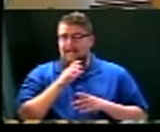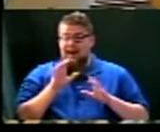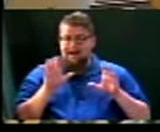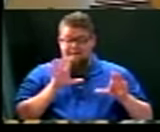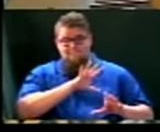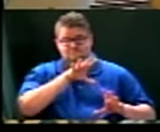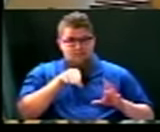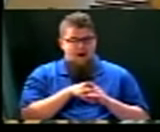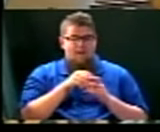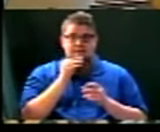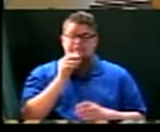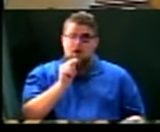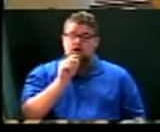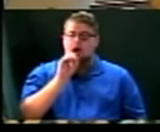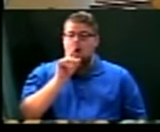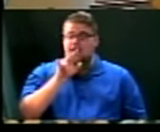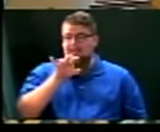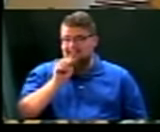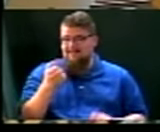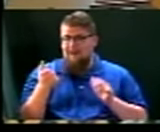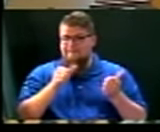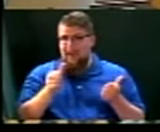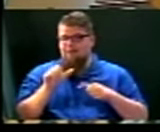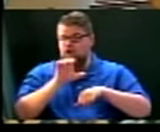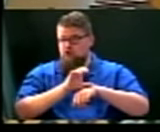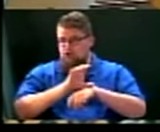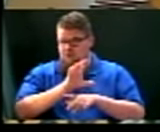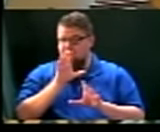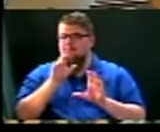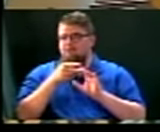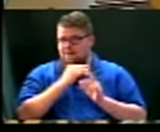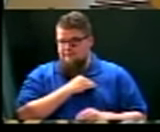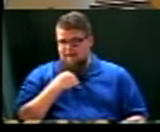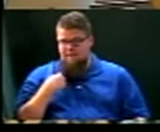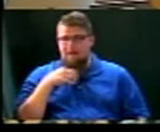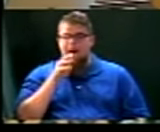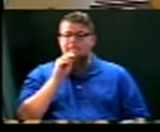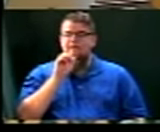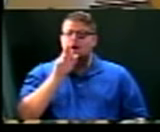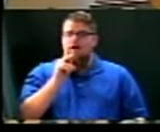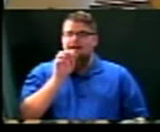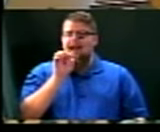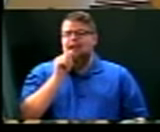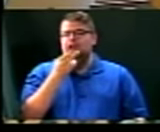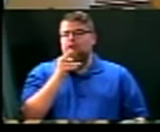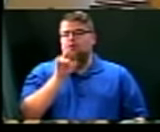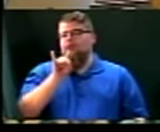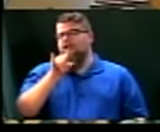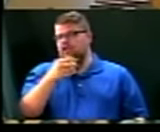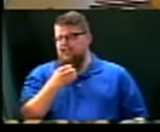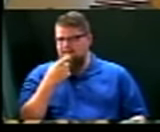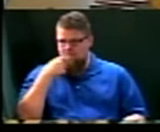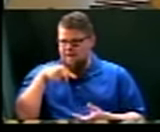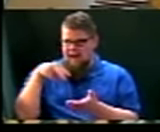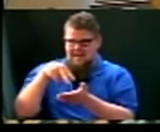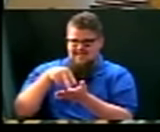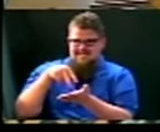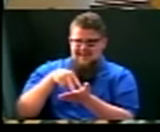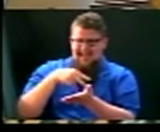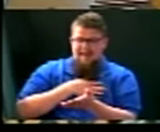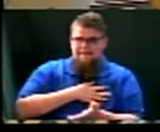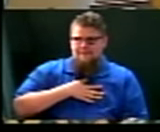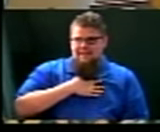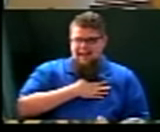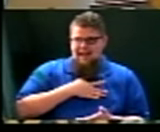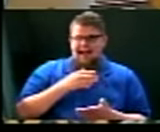of Mount Olive Baptist Church. Gloria's husband, Mark Dethridge, is here this evening, if he'll stand, and please help